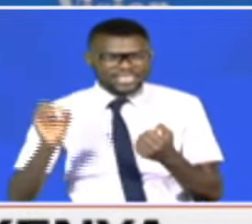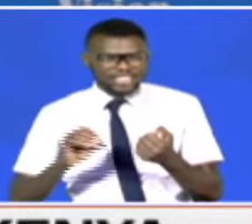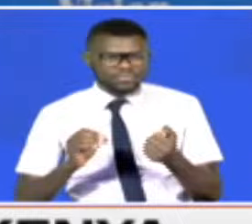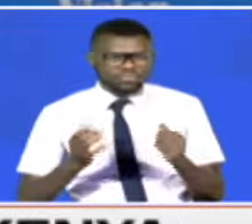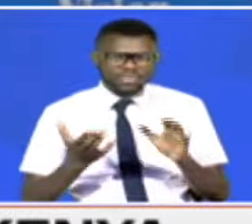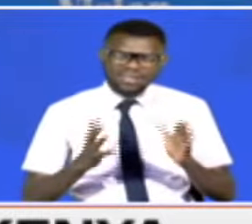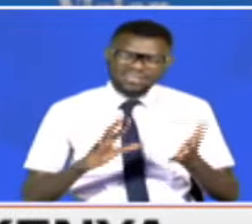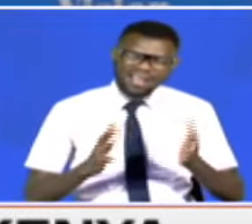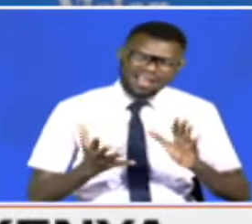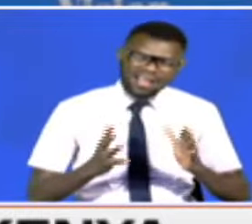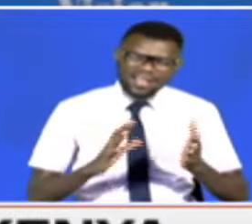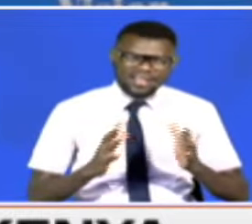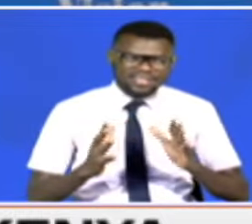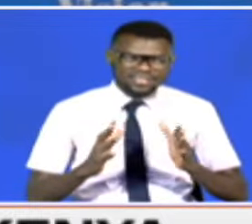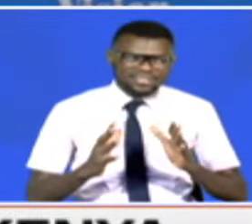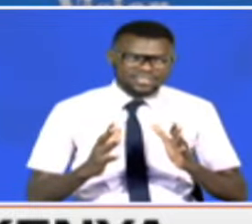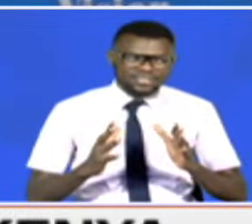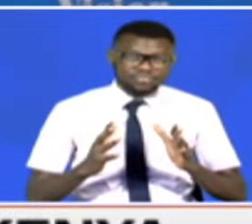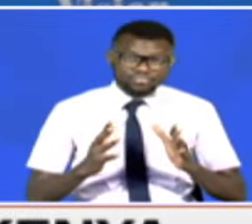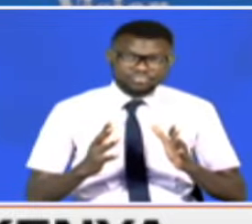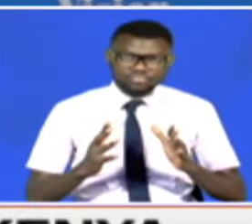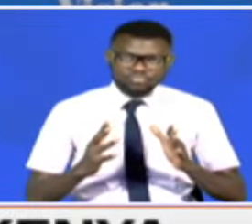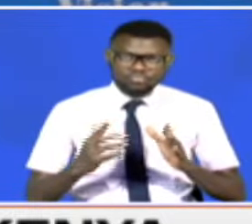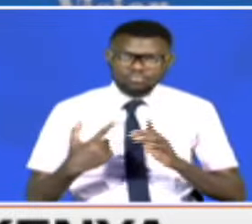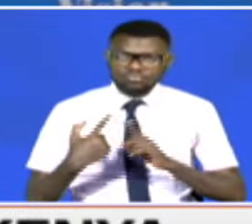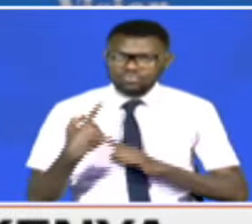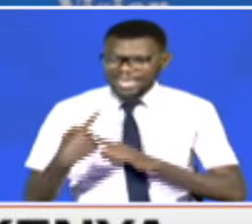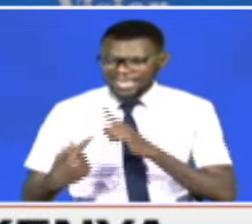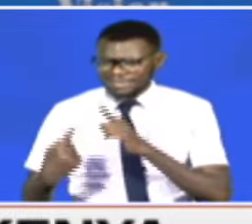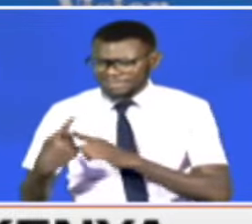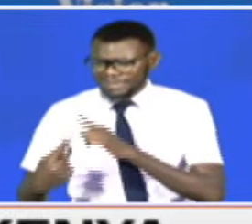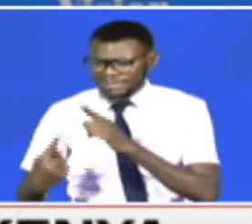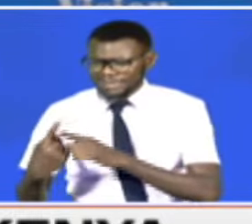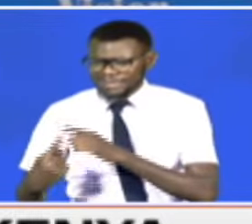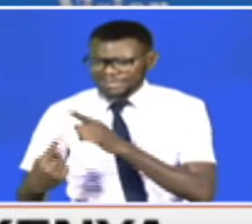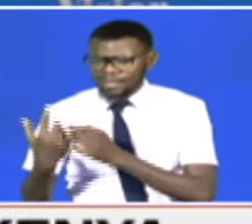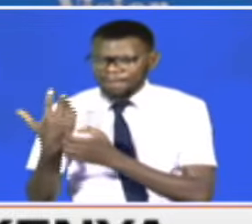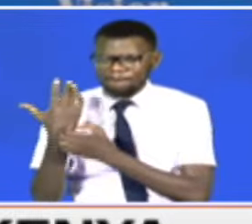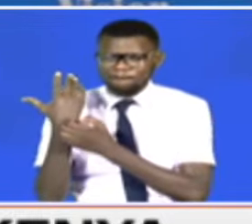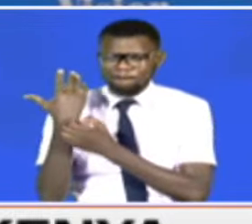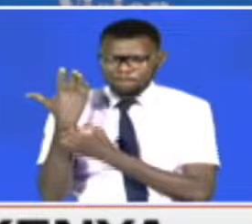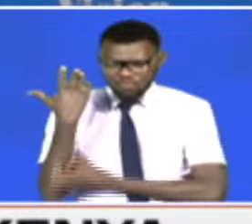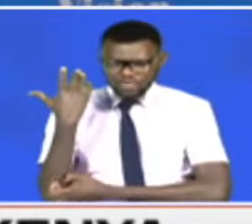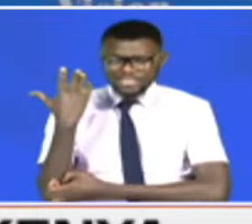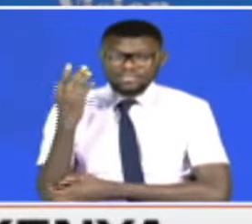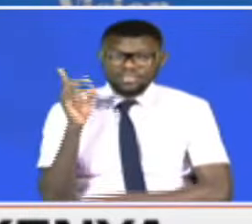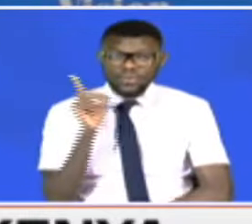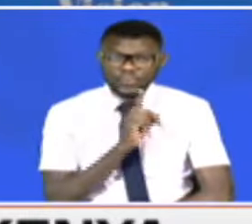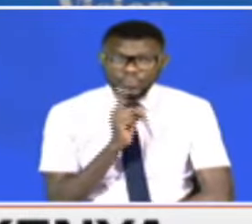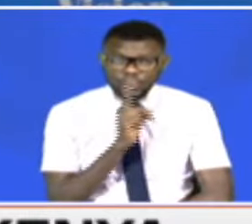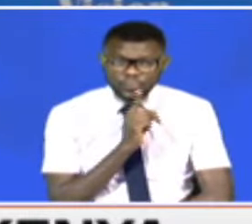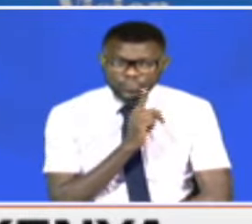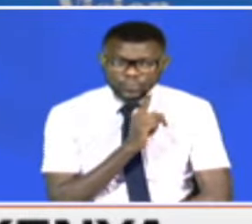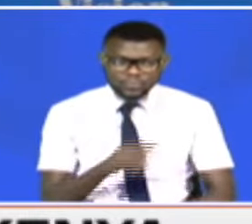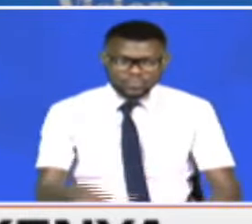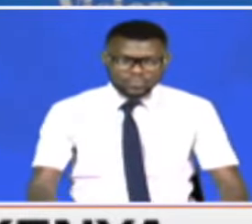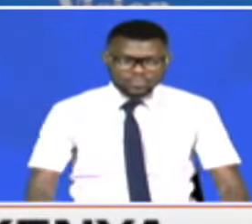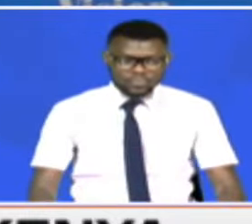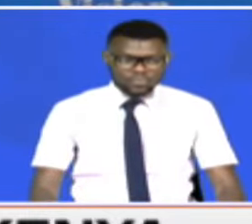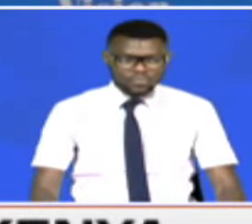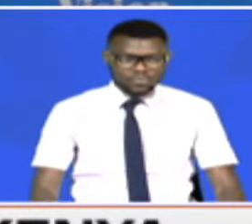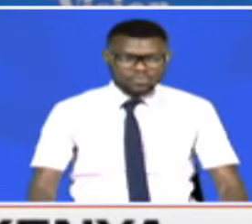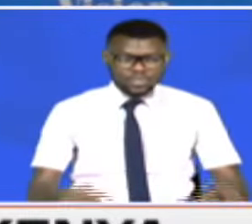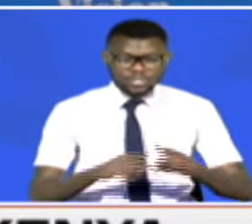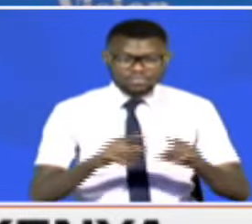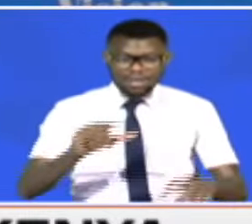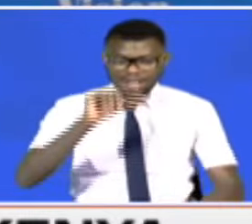experience high levels of lived poverty. A lot has gone into this. Governments